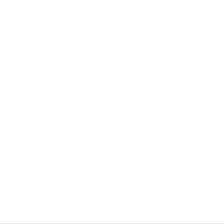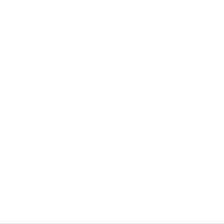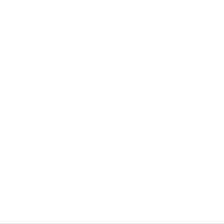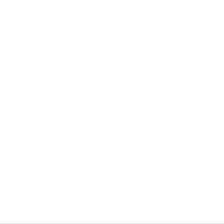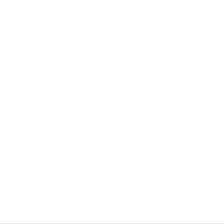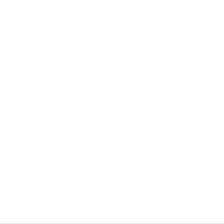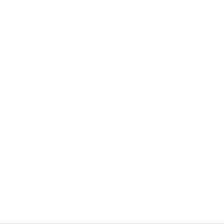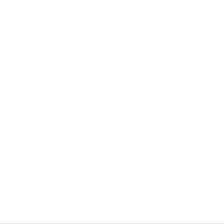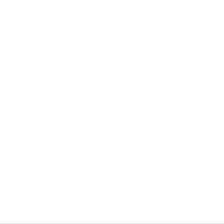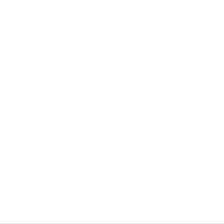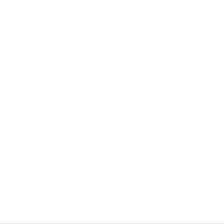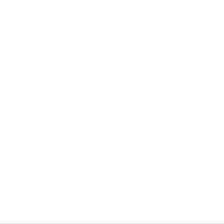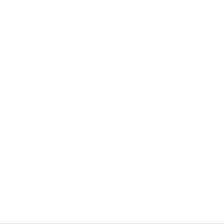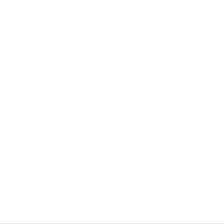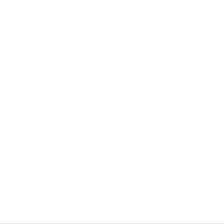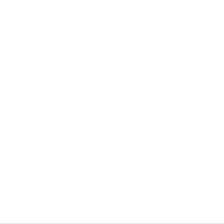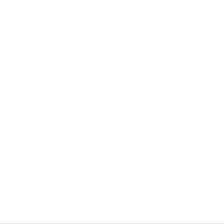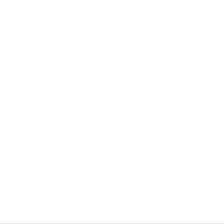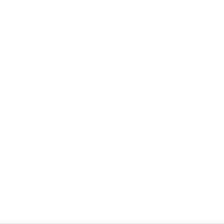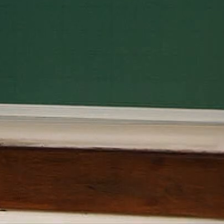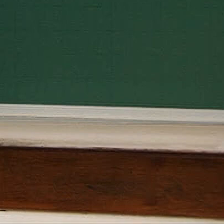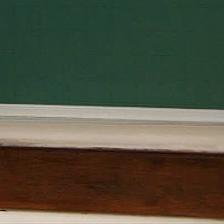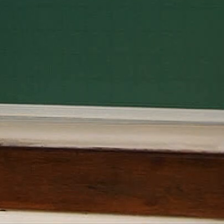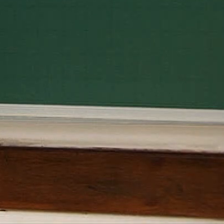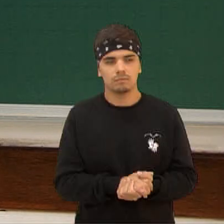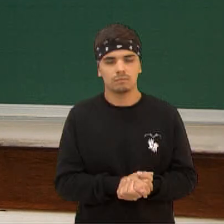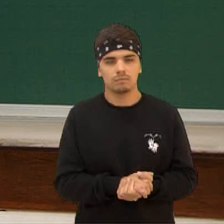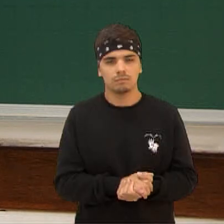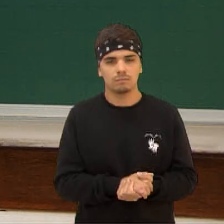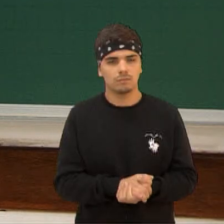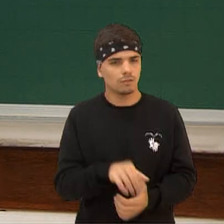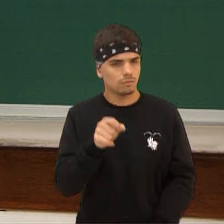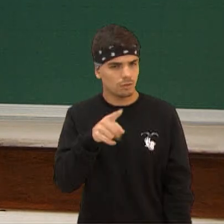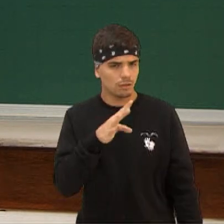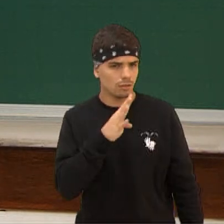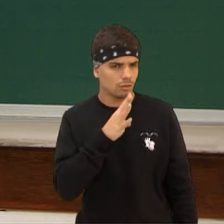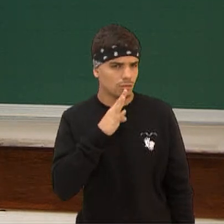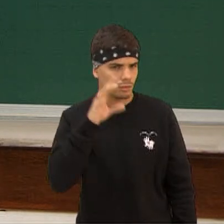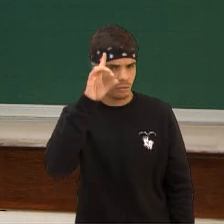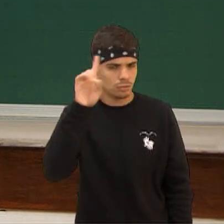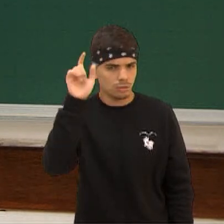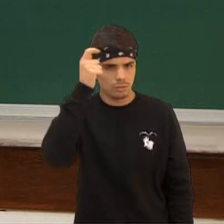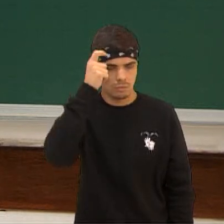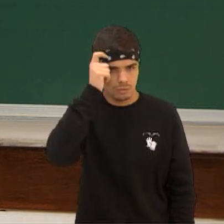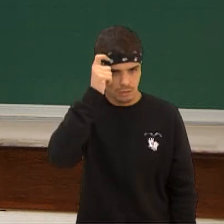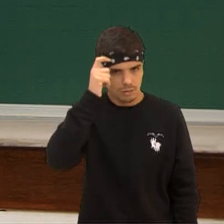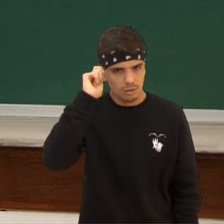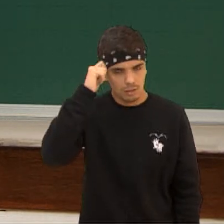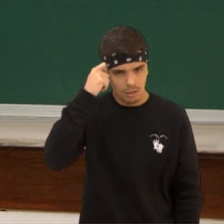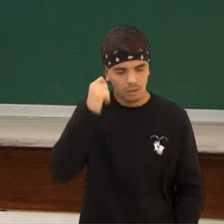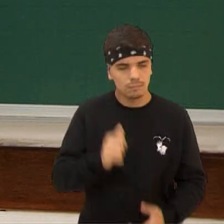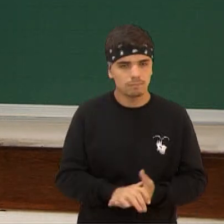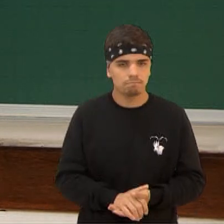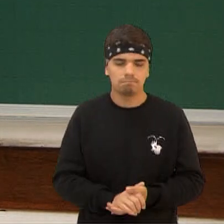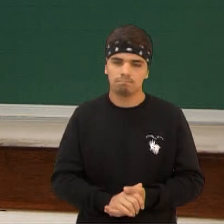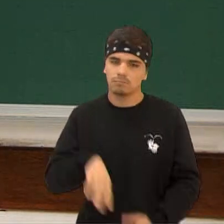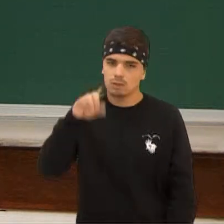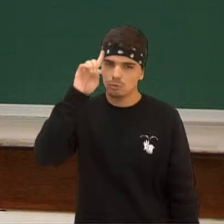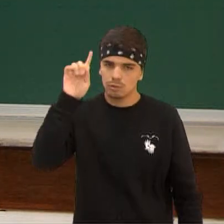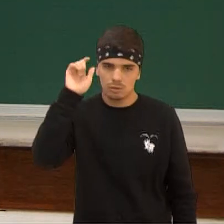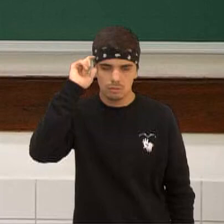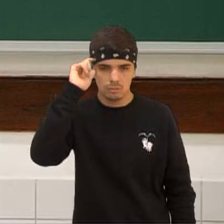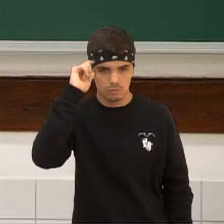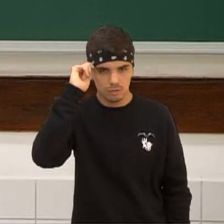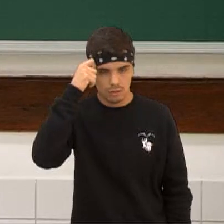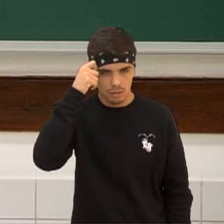become bigger in the last few years. Já ouviu falar do Dia da Consciência Negra? Então, o Dia da Consciência Negra